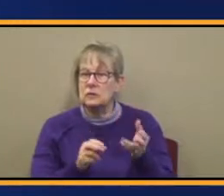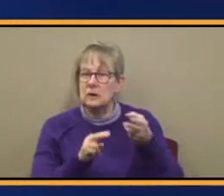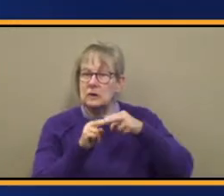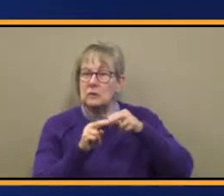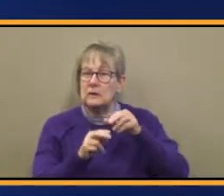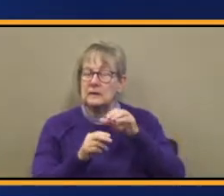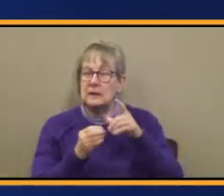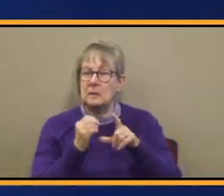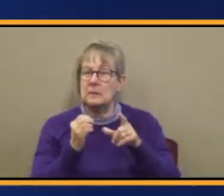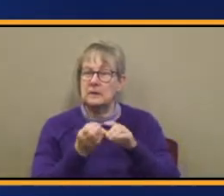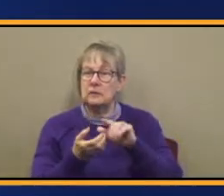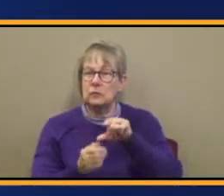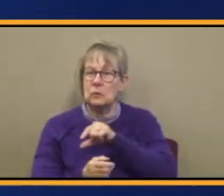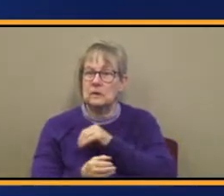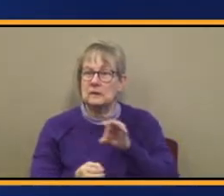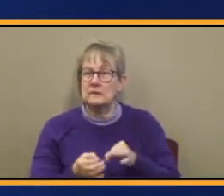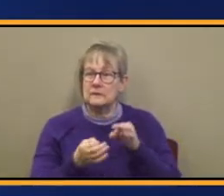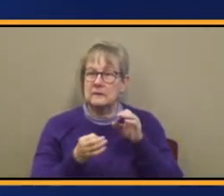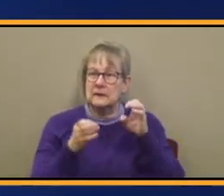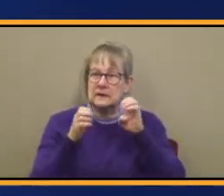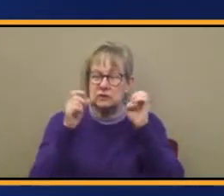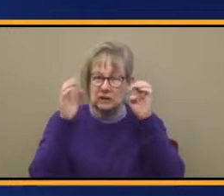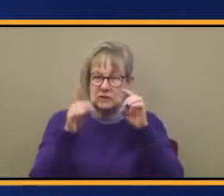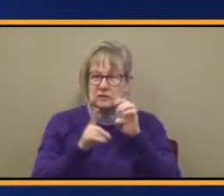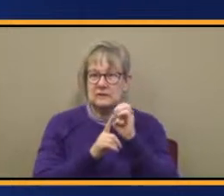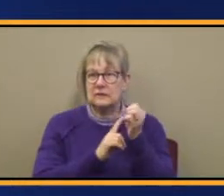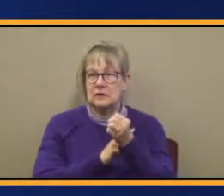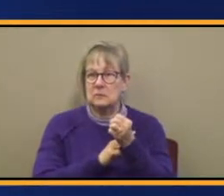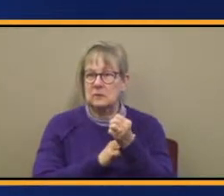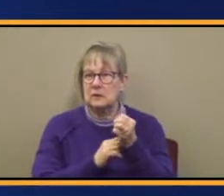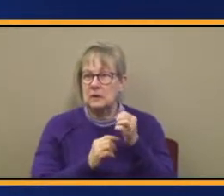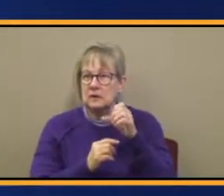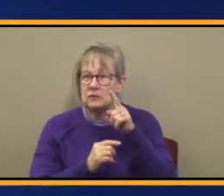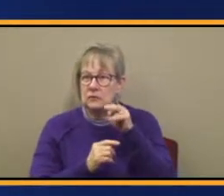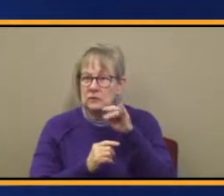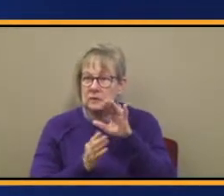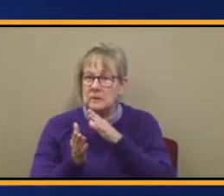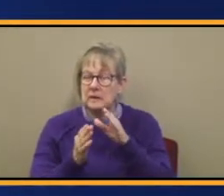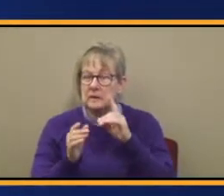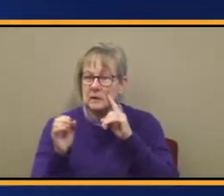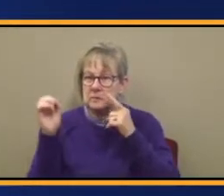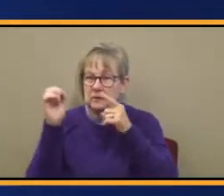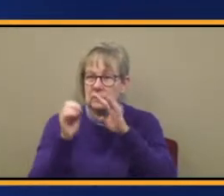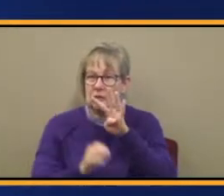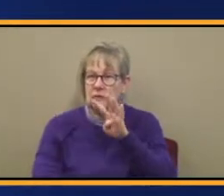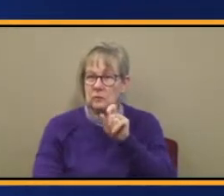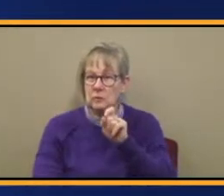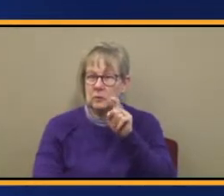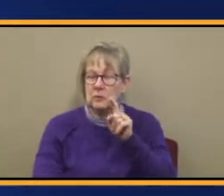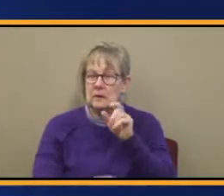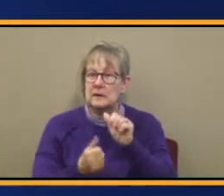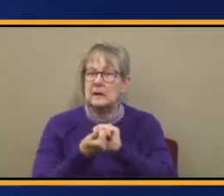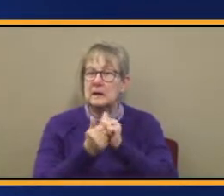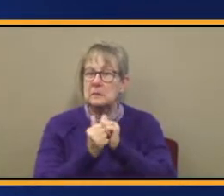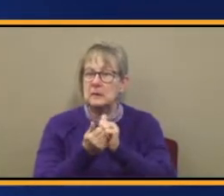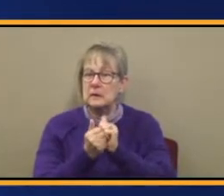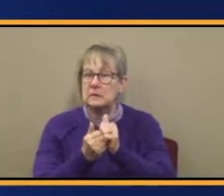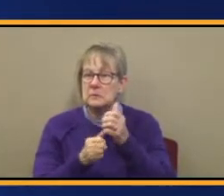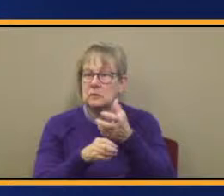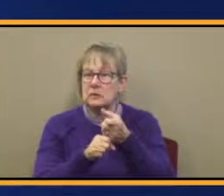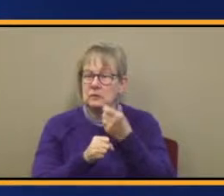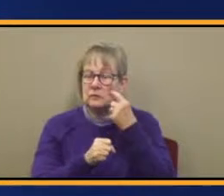through recreational, cultural, and educational environments. The Lincoln Strategic Plan is subsection 4.1. This is a competitive seal procurement